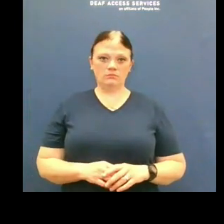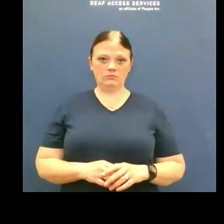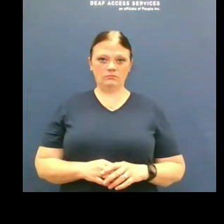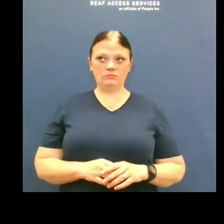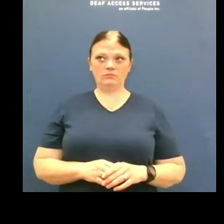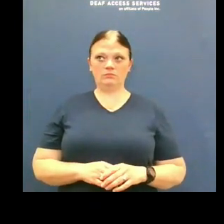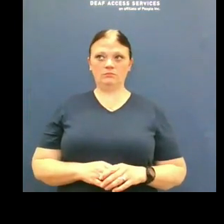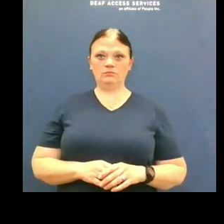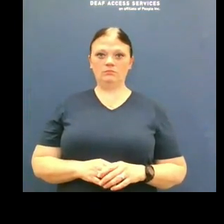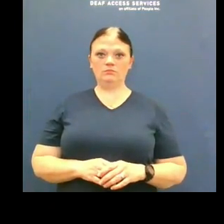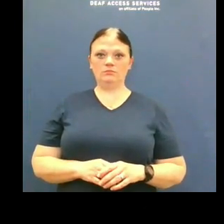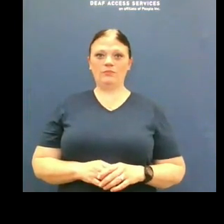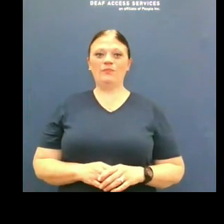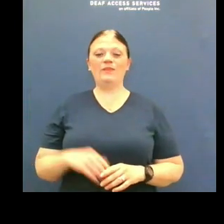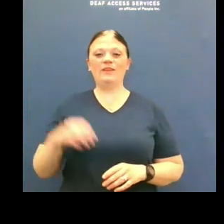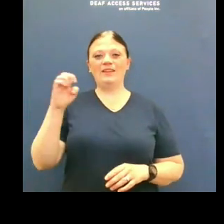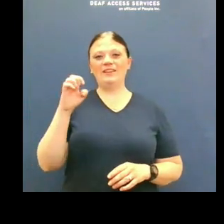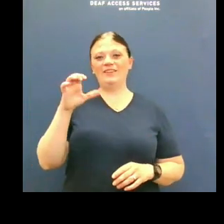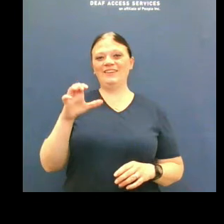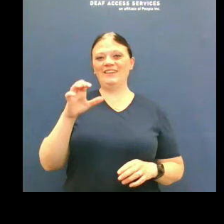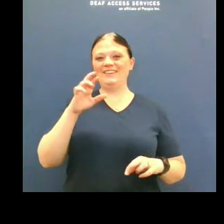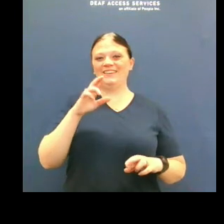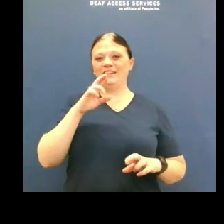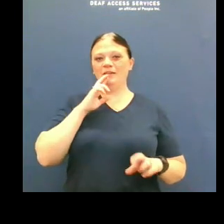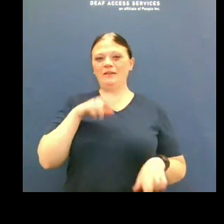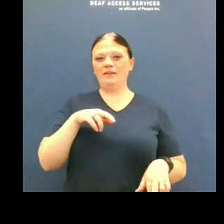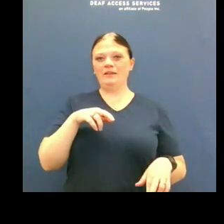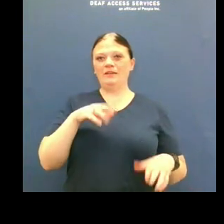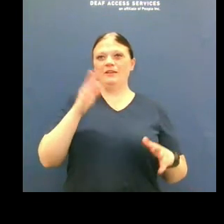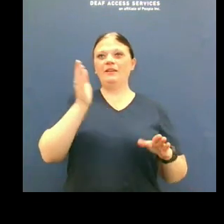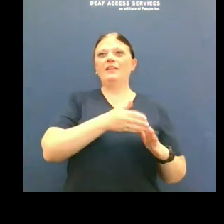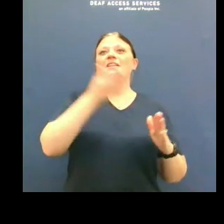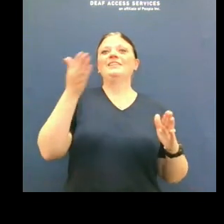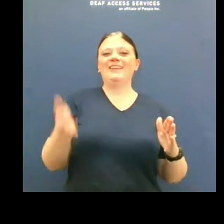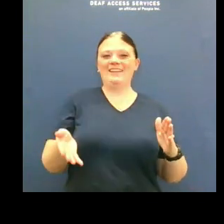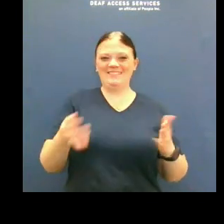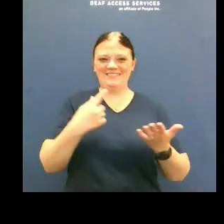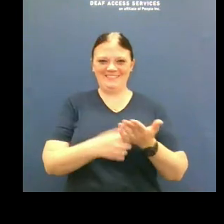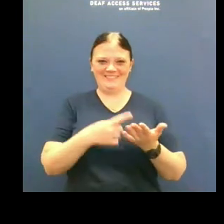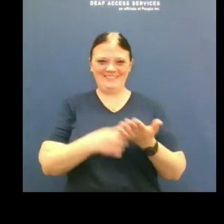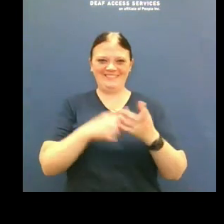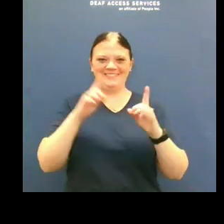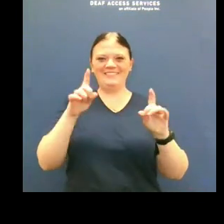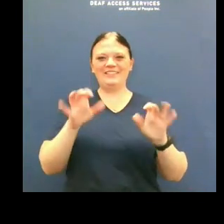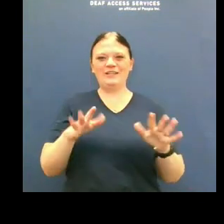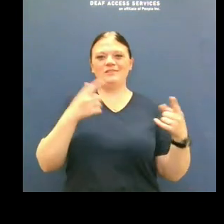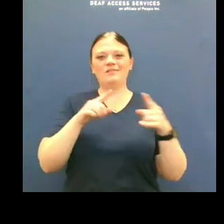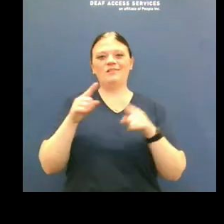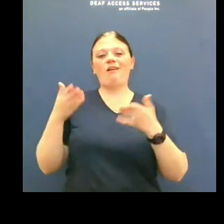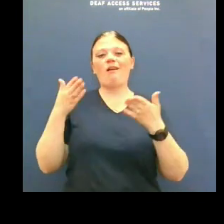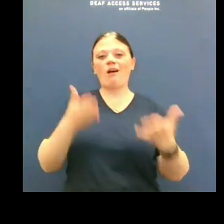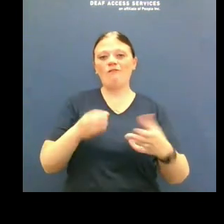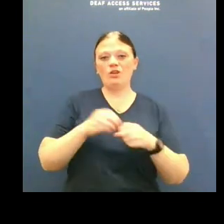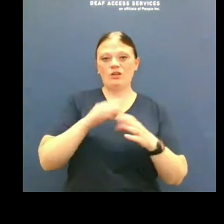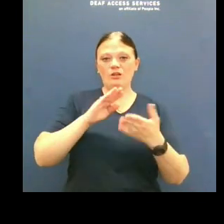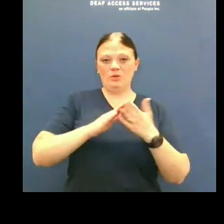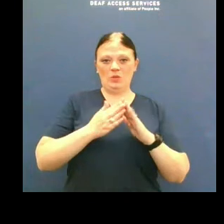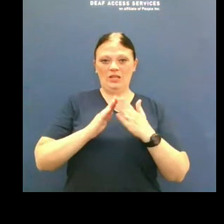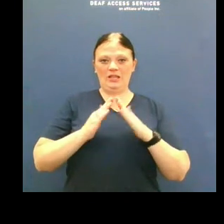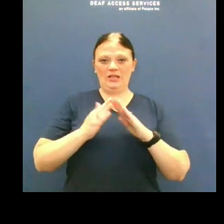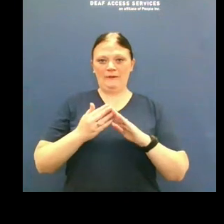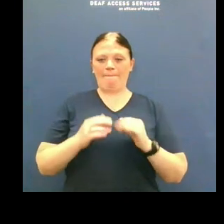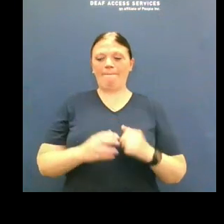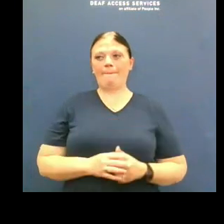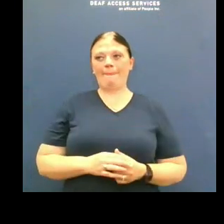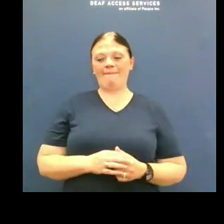So, Erie County responds. So next we're going to talk about the testing that's being offered in our community.